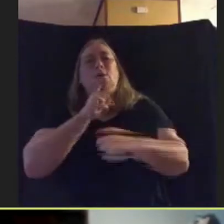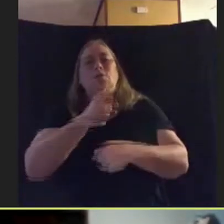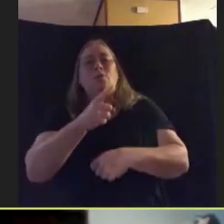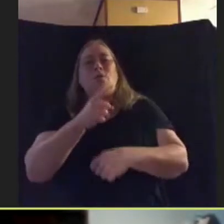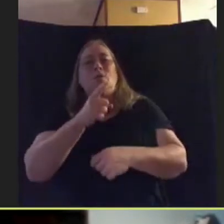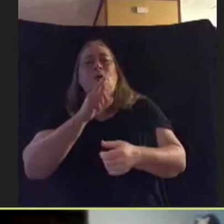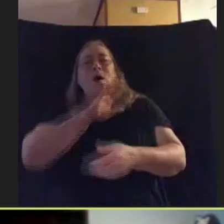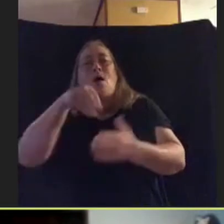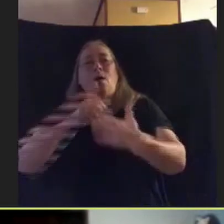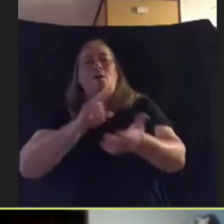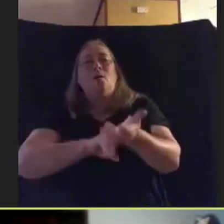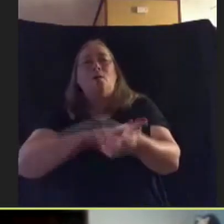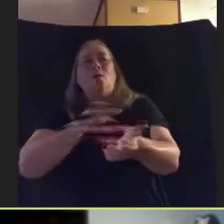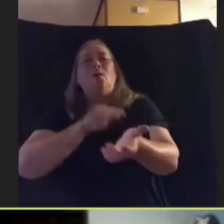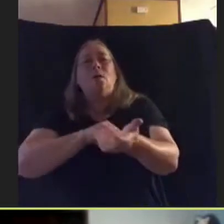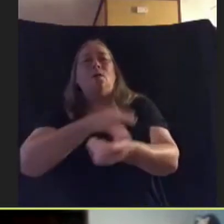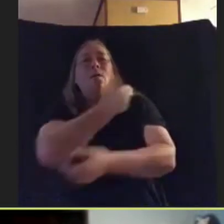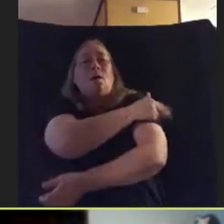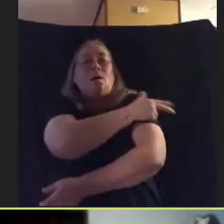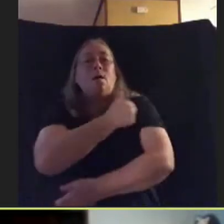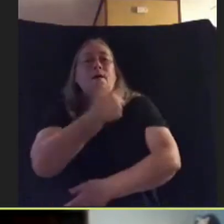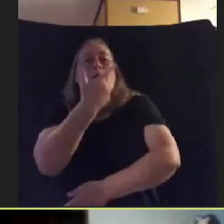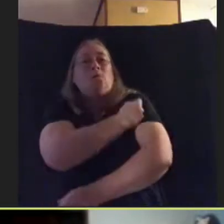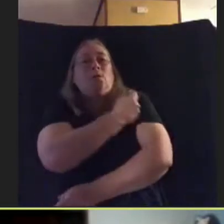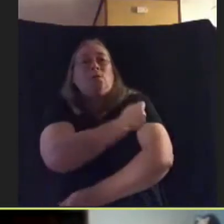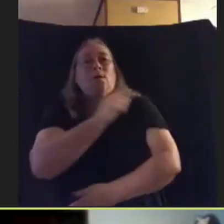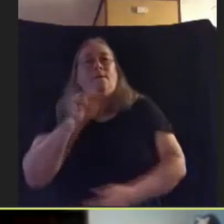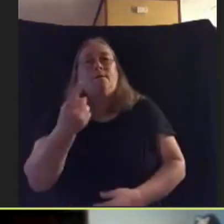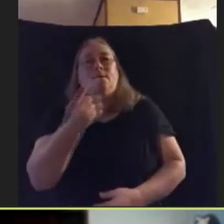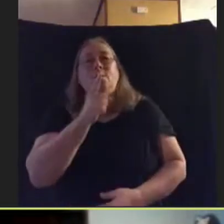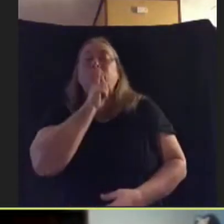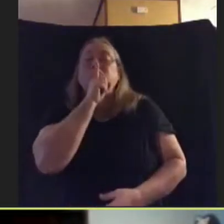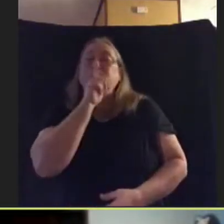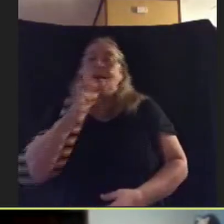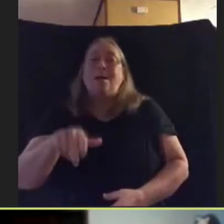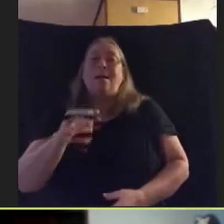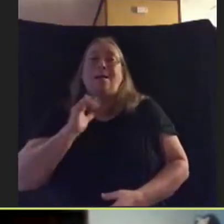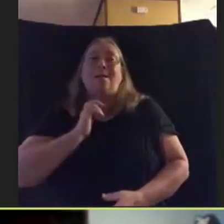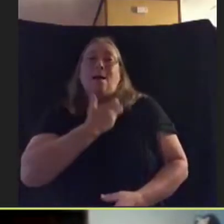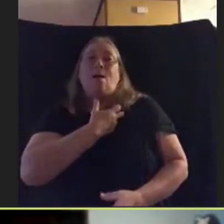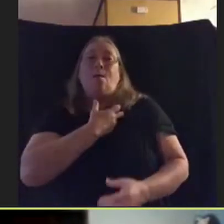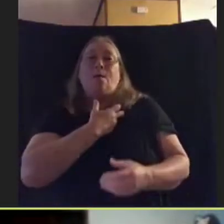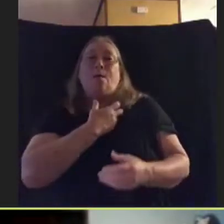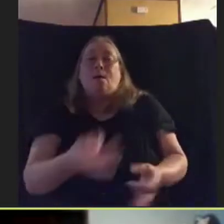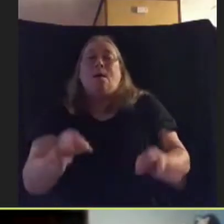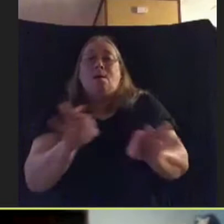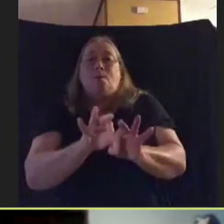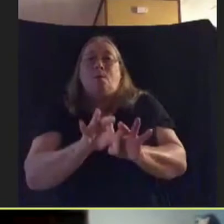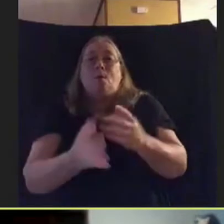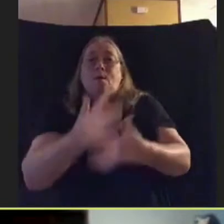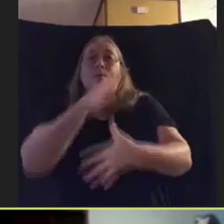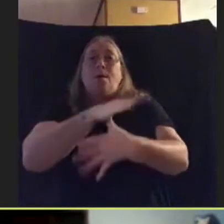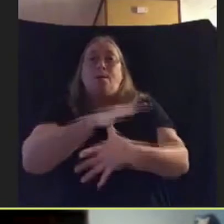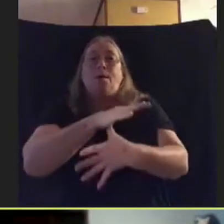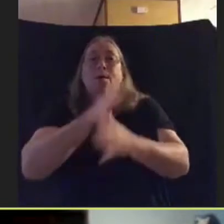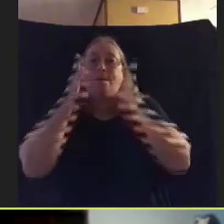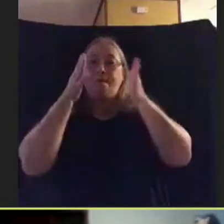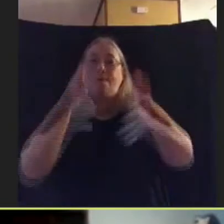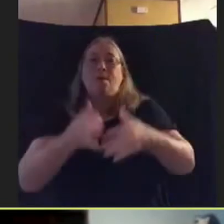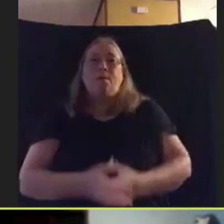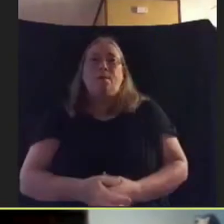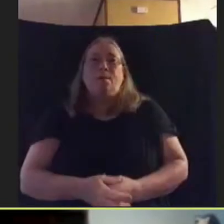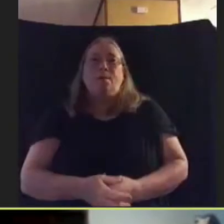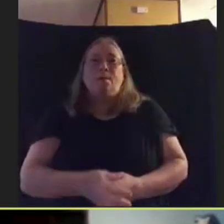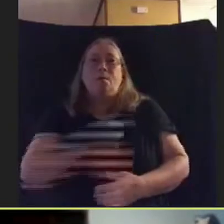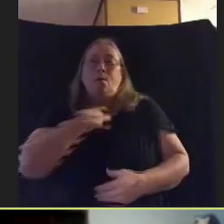personnel, which was really one of the primary focuses early on. And we've worked to